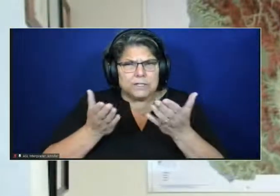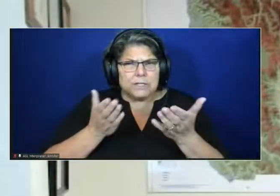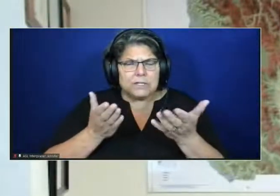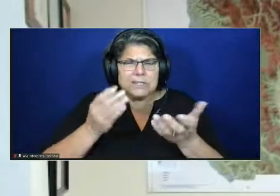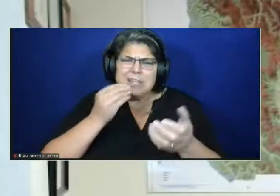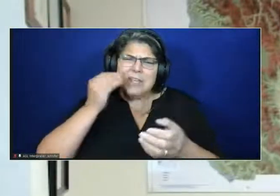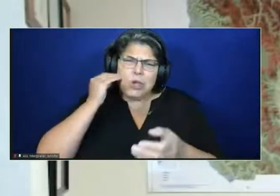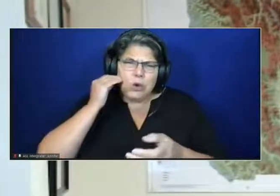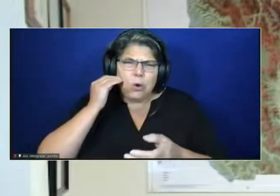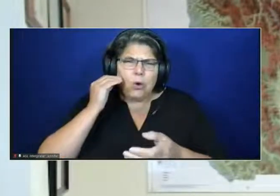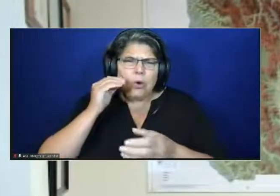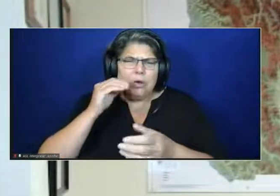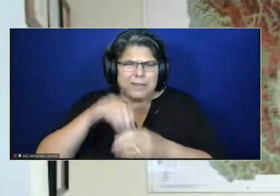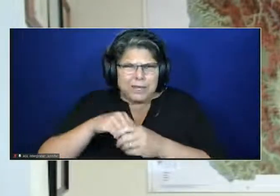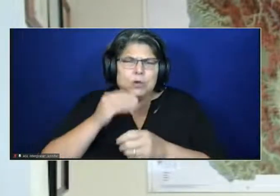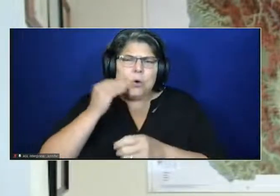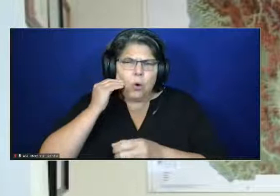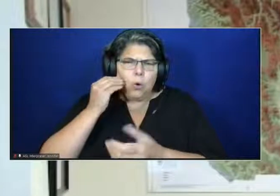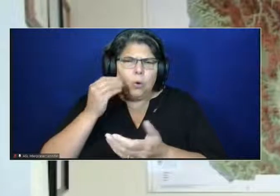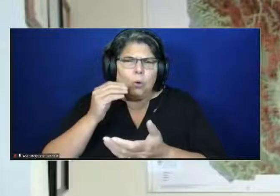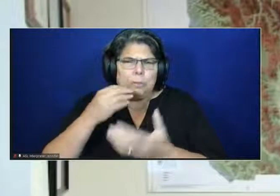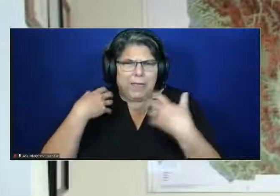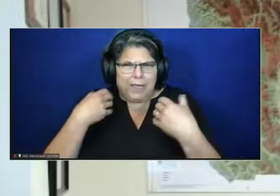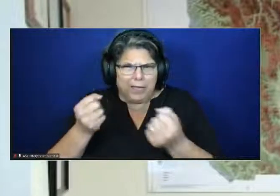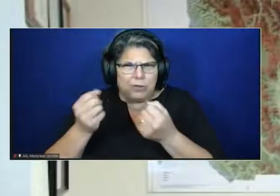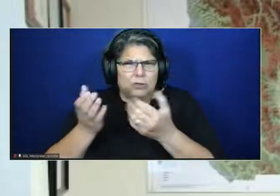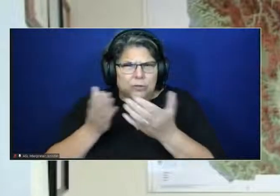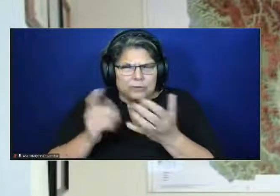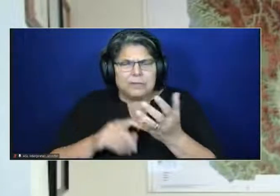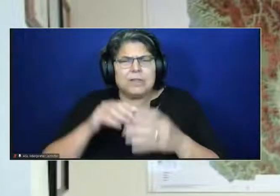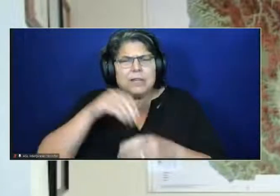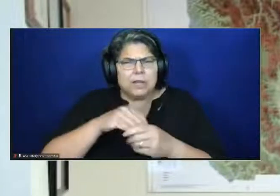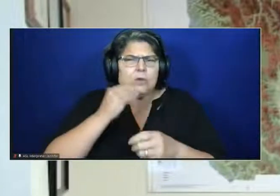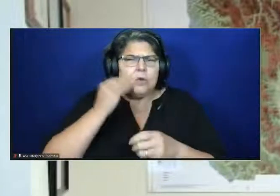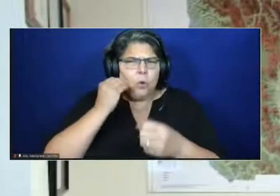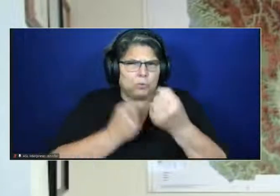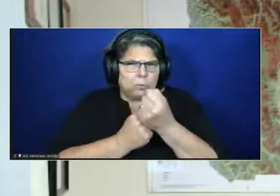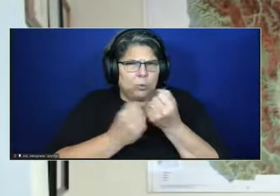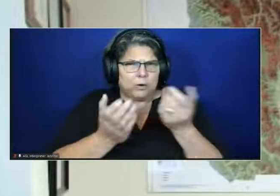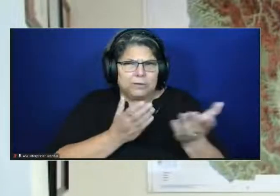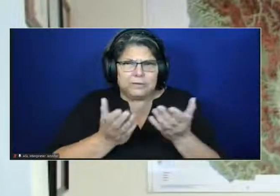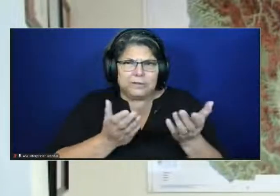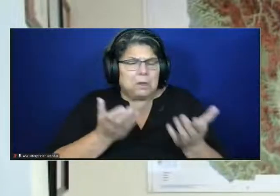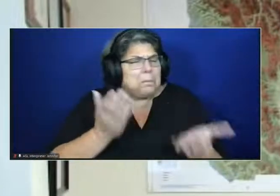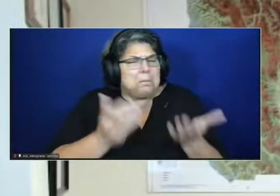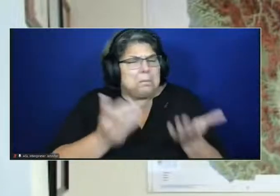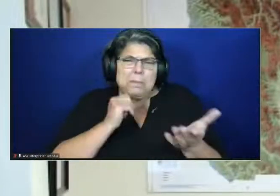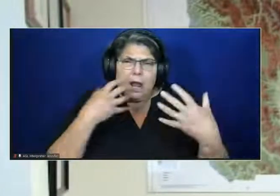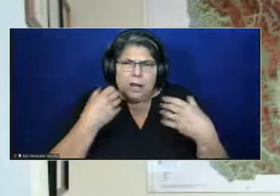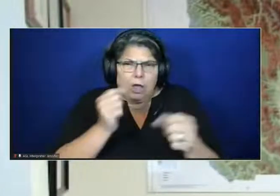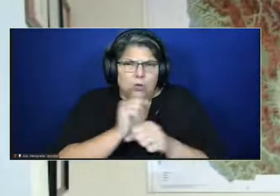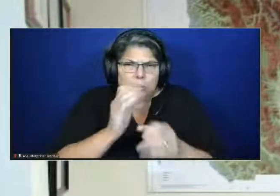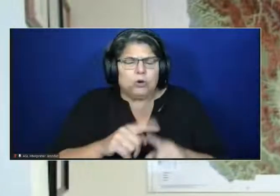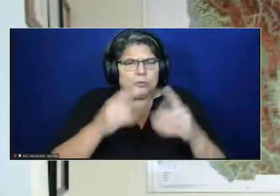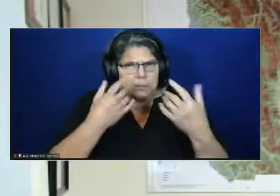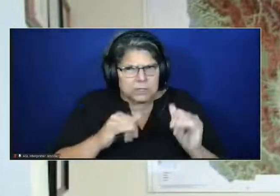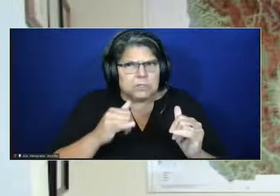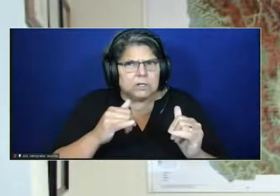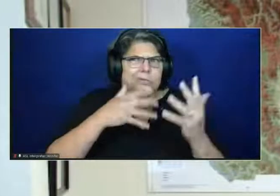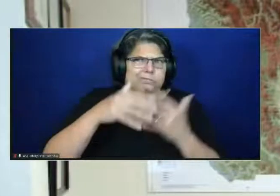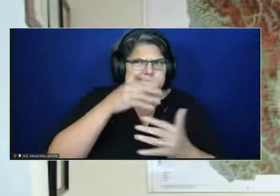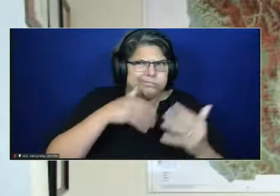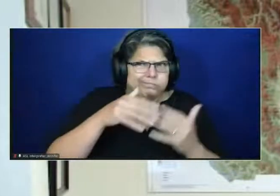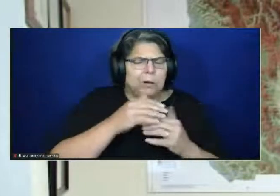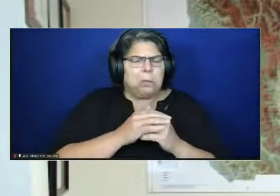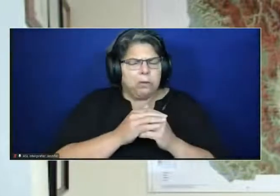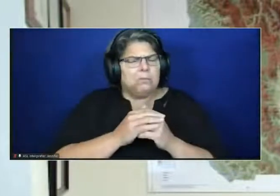in-home health services, and in-home support services who may not be health workers. So there are others as well, and people can check